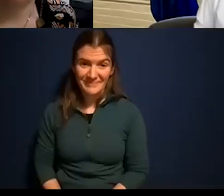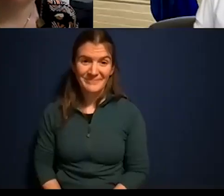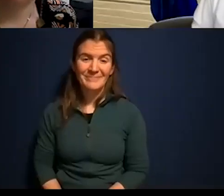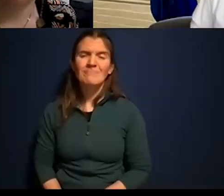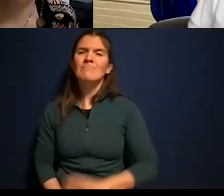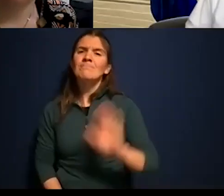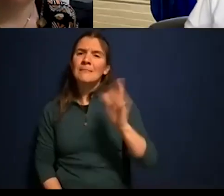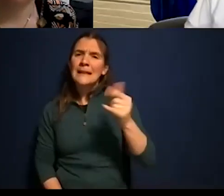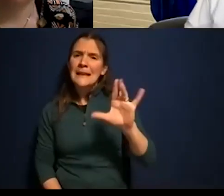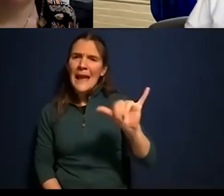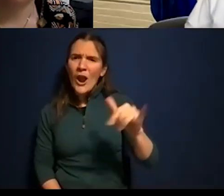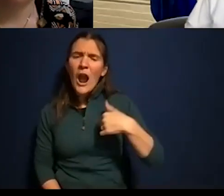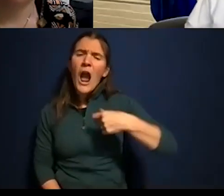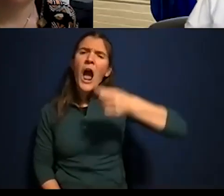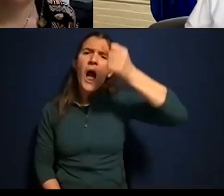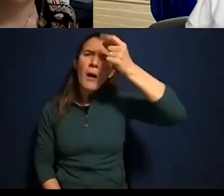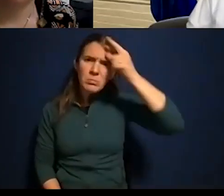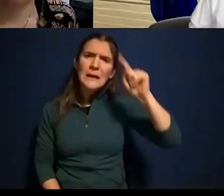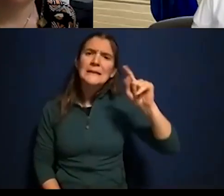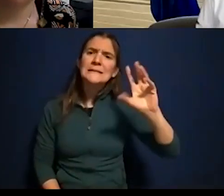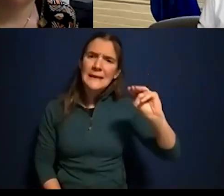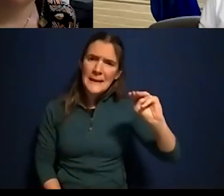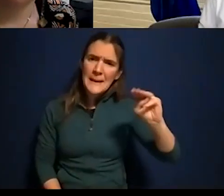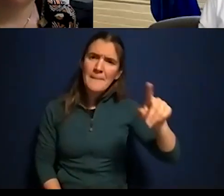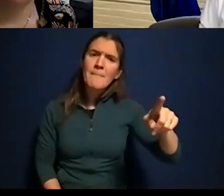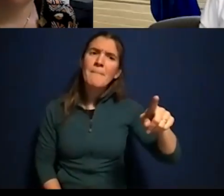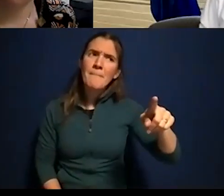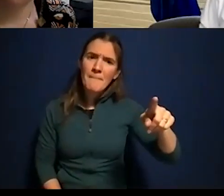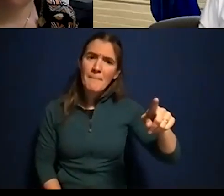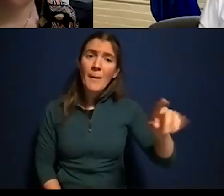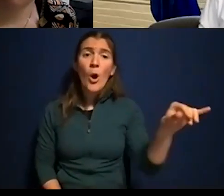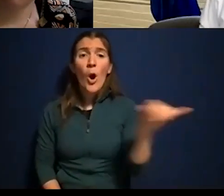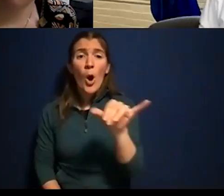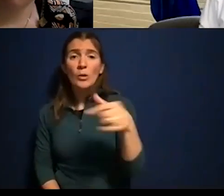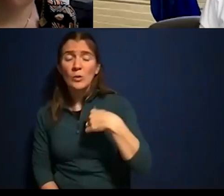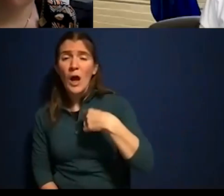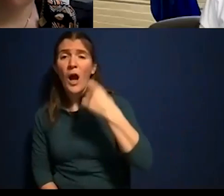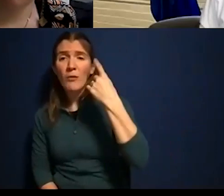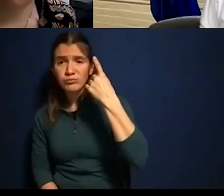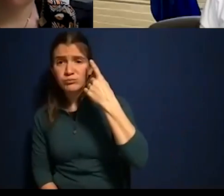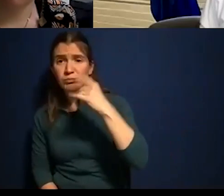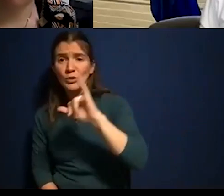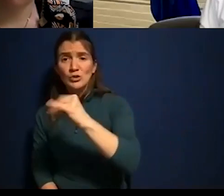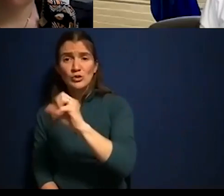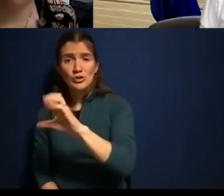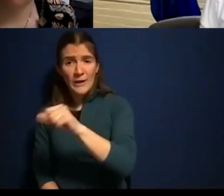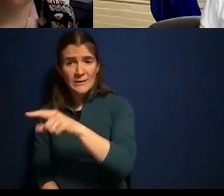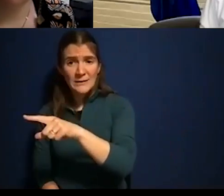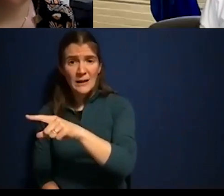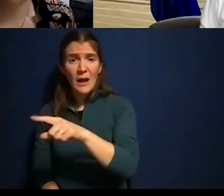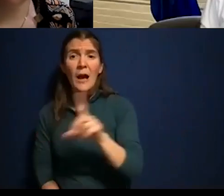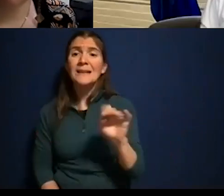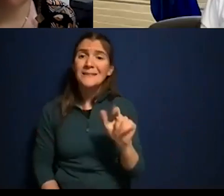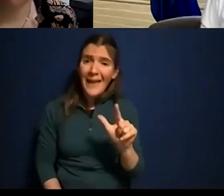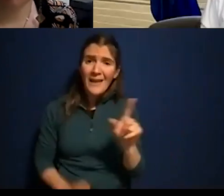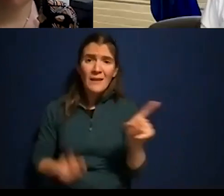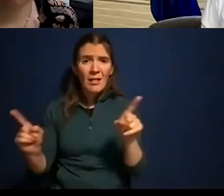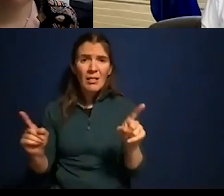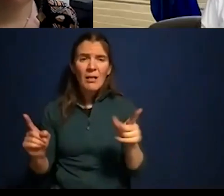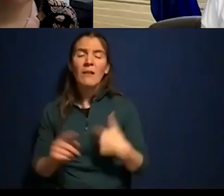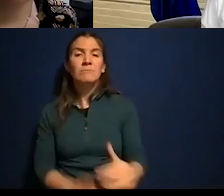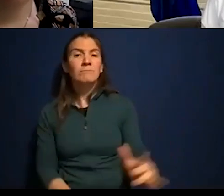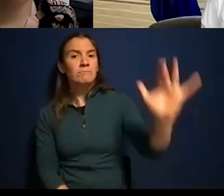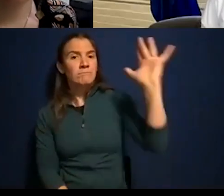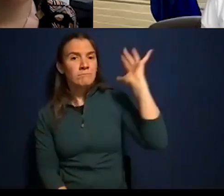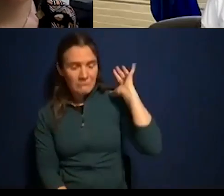Yeah, I can understand what Tim is saying, was saying, and also what Jessica and what Daniel Quip, a long time ago, my daughter